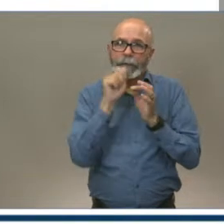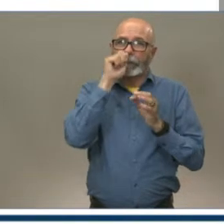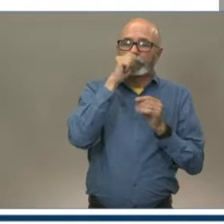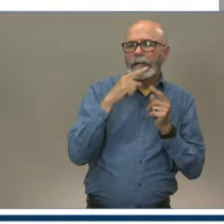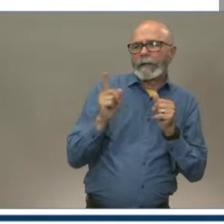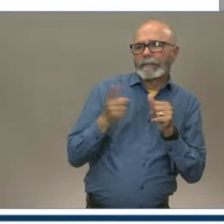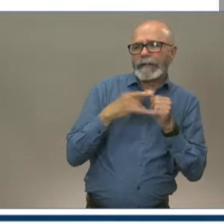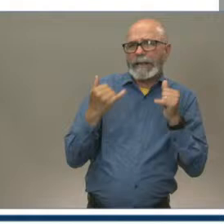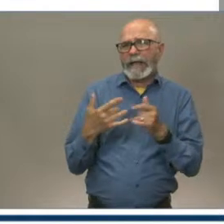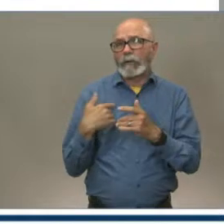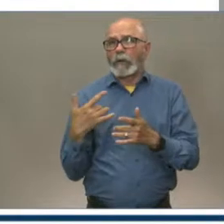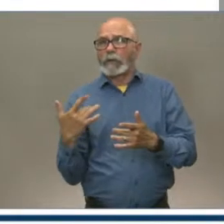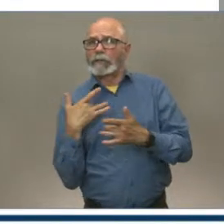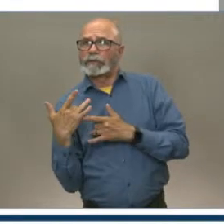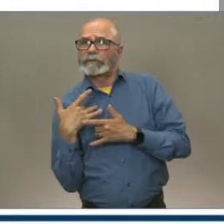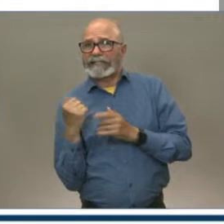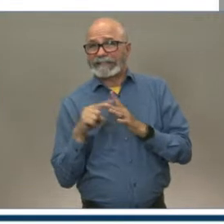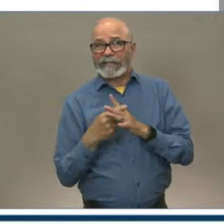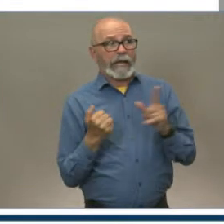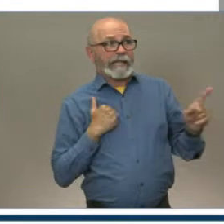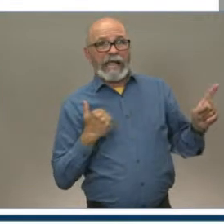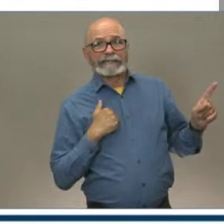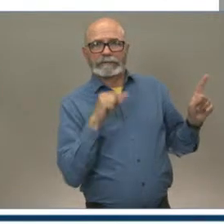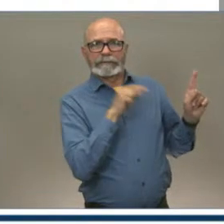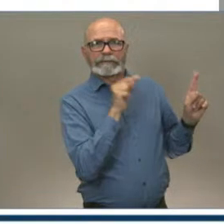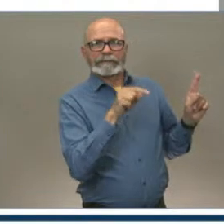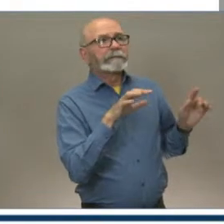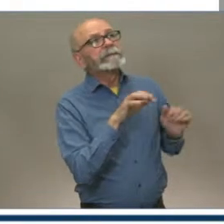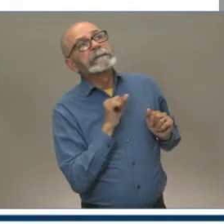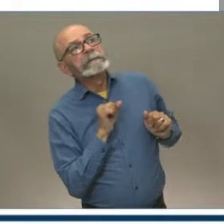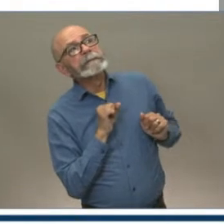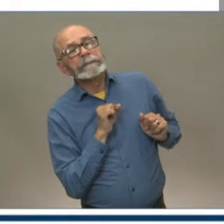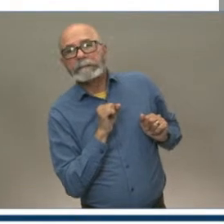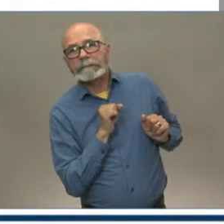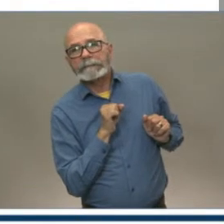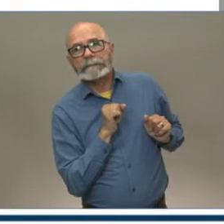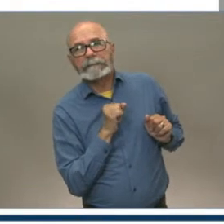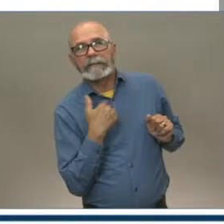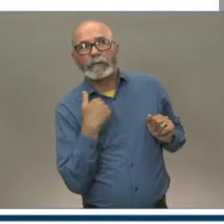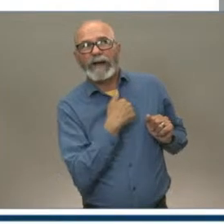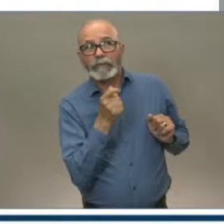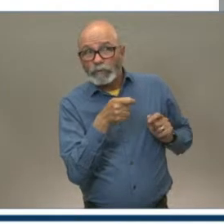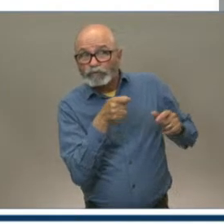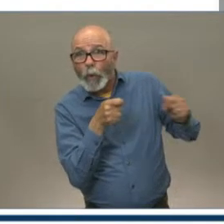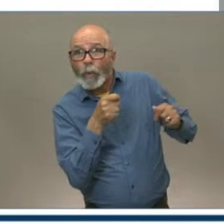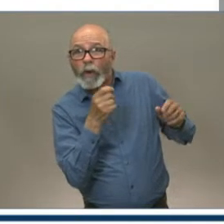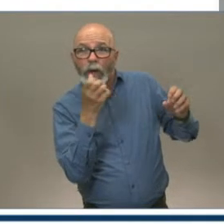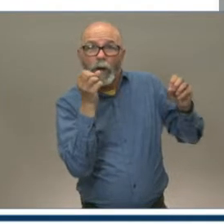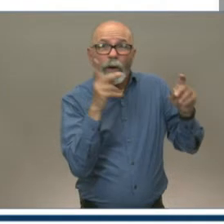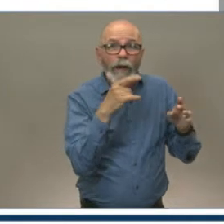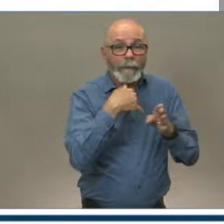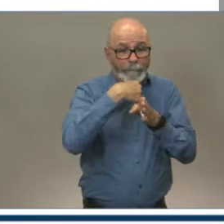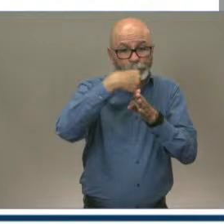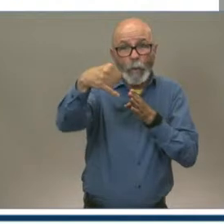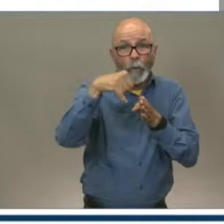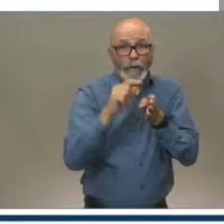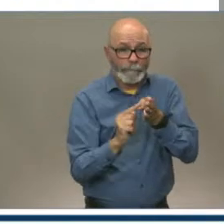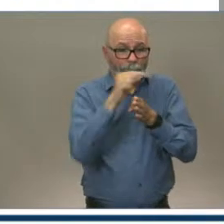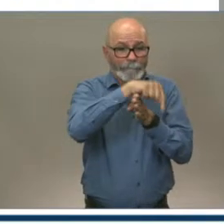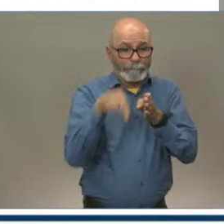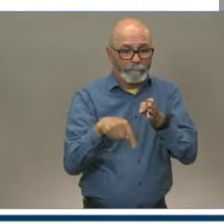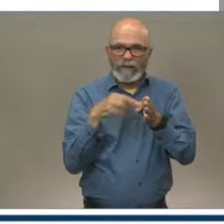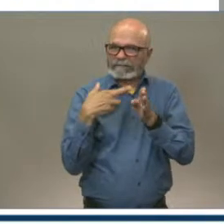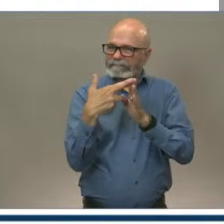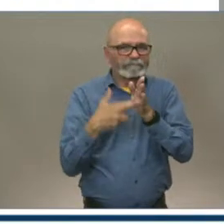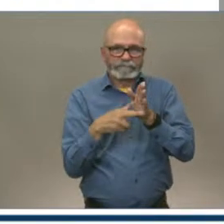country. So we're looking at what we can control, which is strong border restrictions. We've said that. No travel